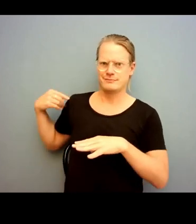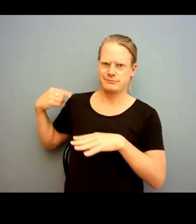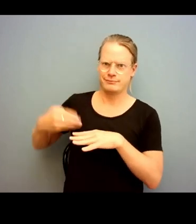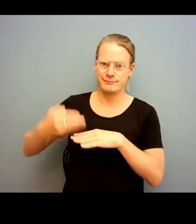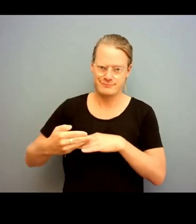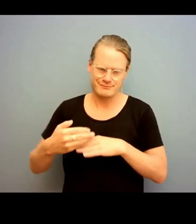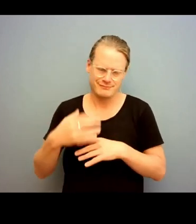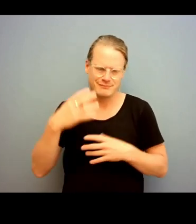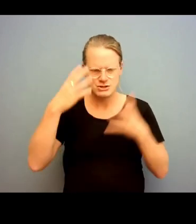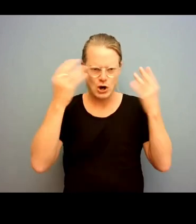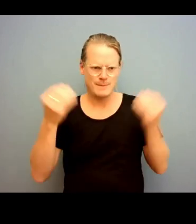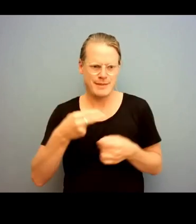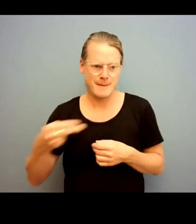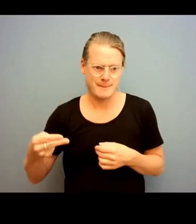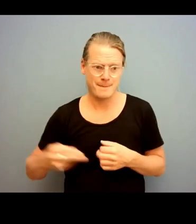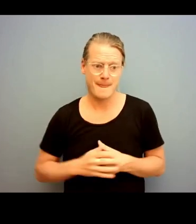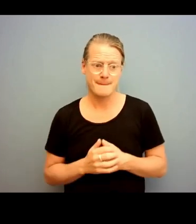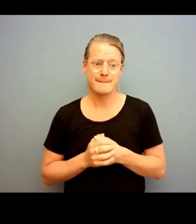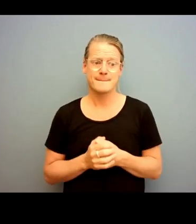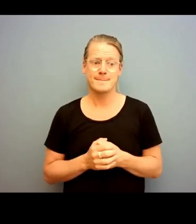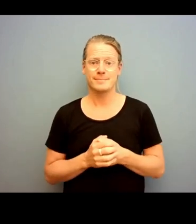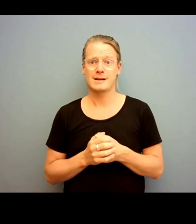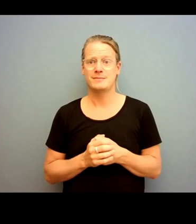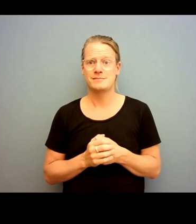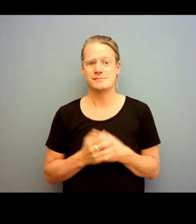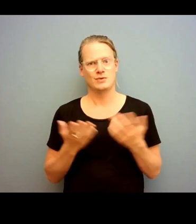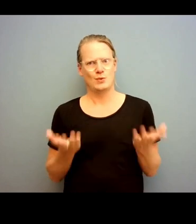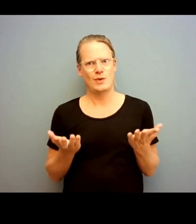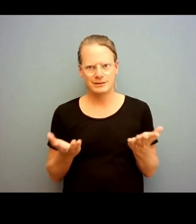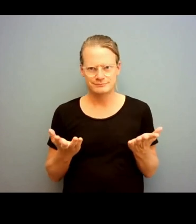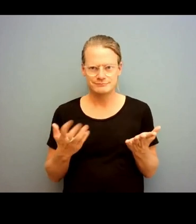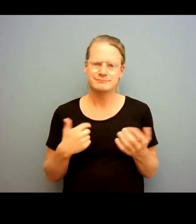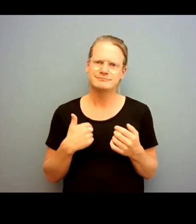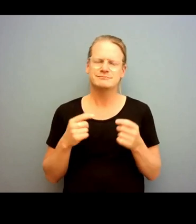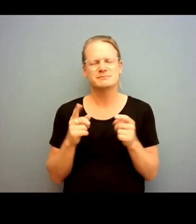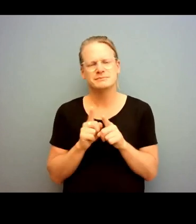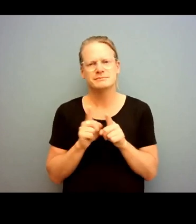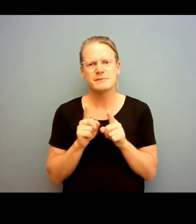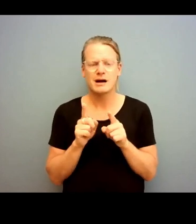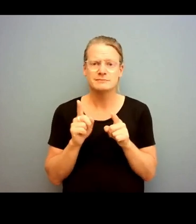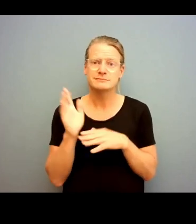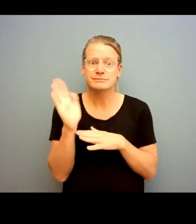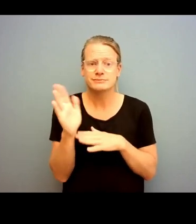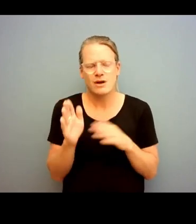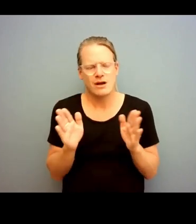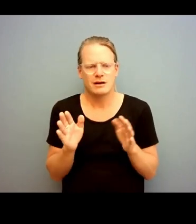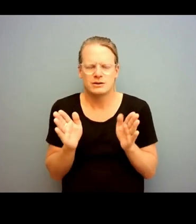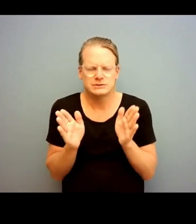present to you a very short introduction to the UN